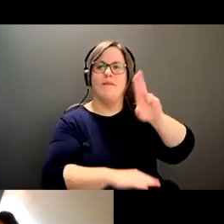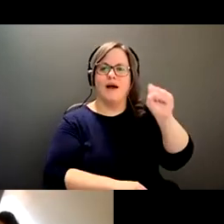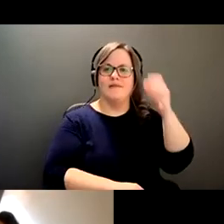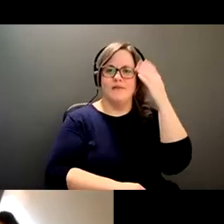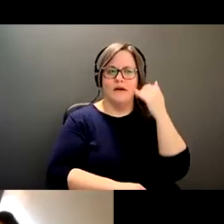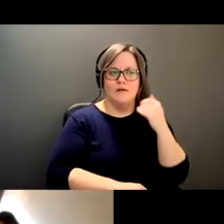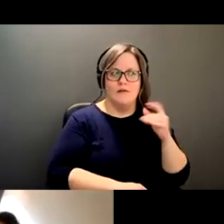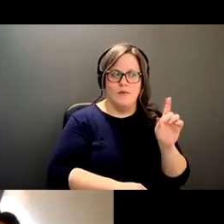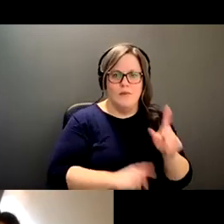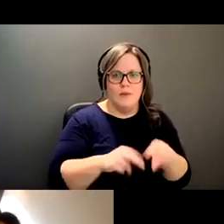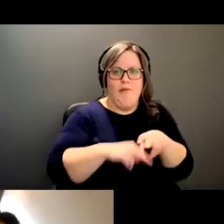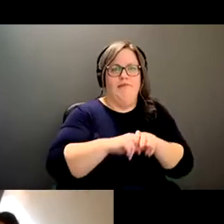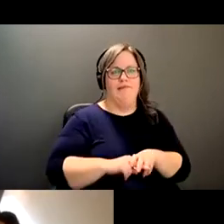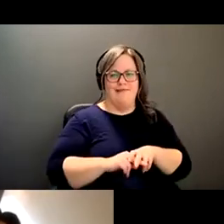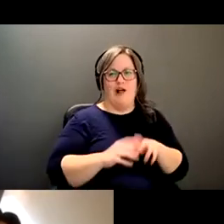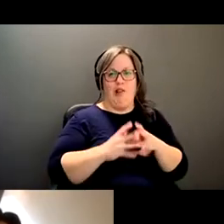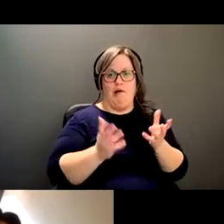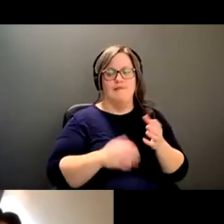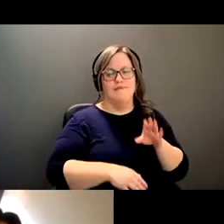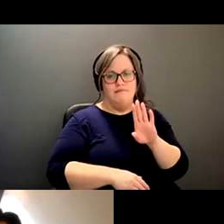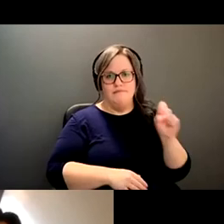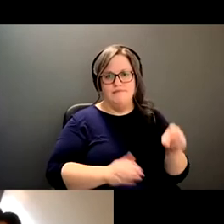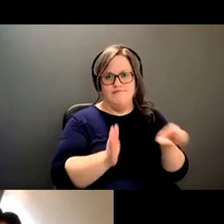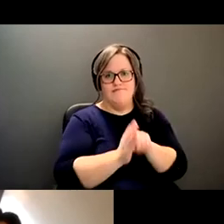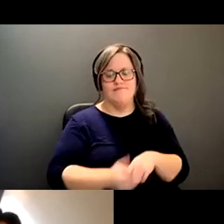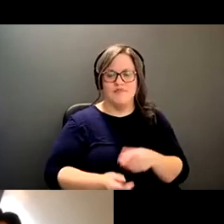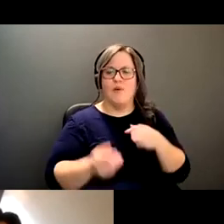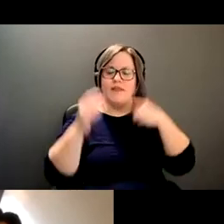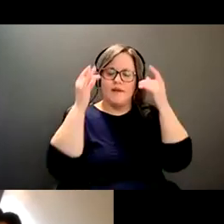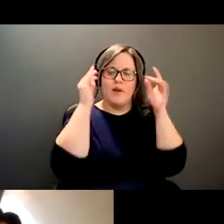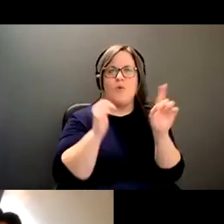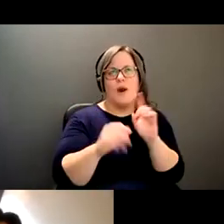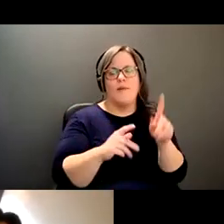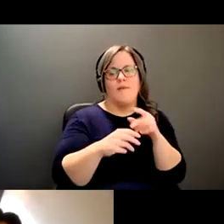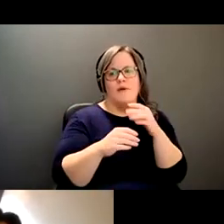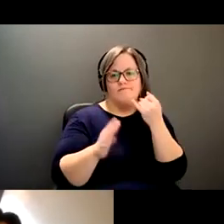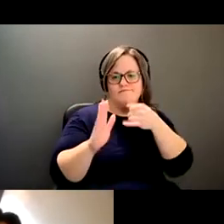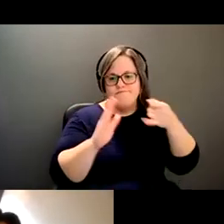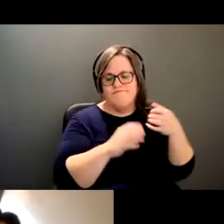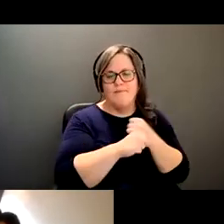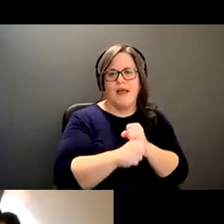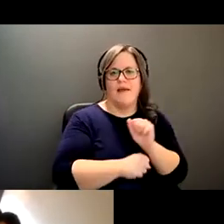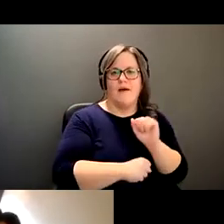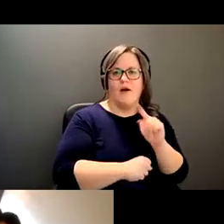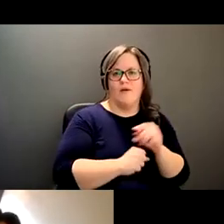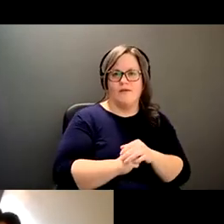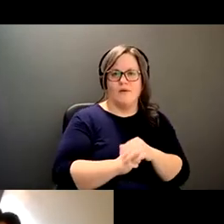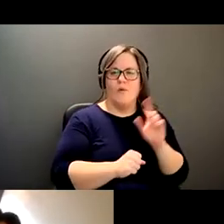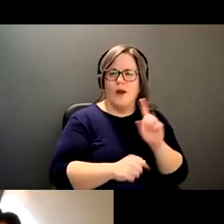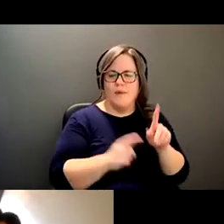time? It's something I just like to think of personally, and like where can they actually connect and have space to engage?